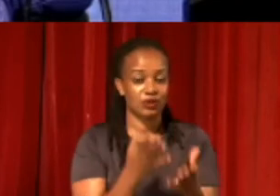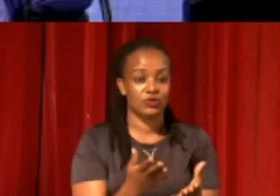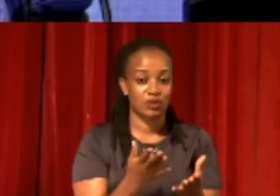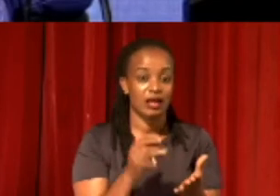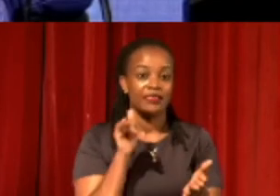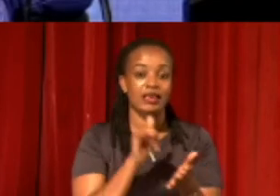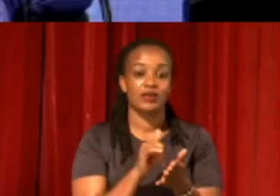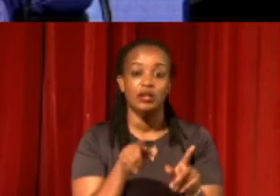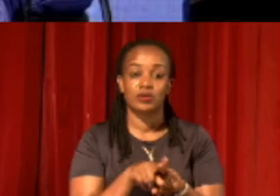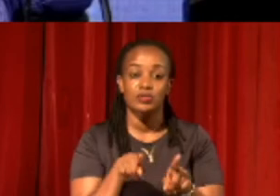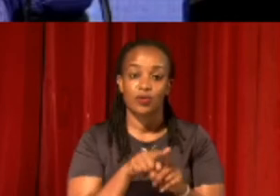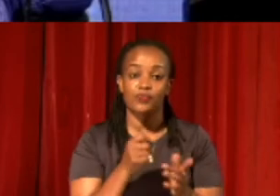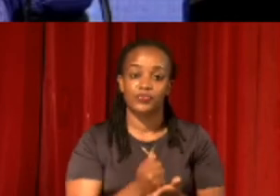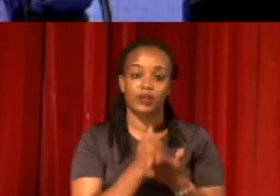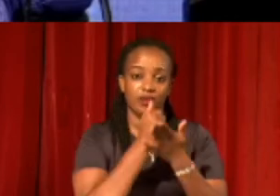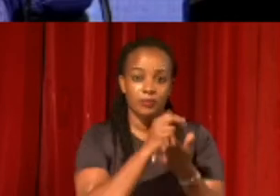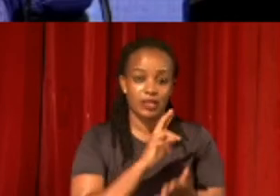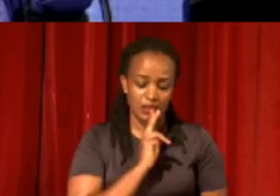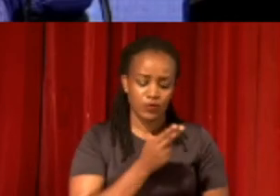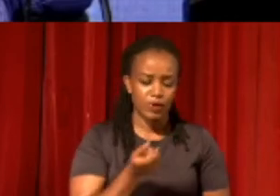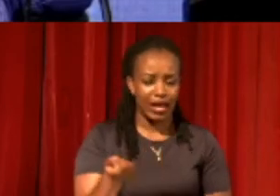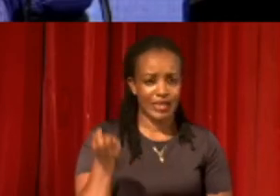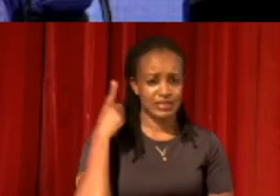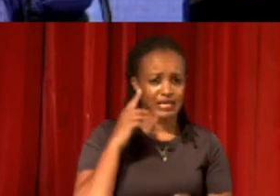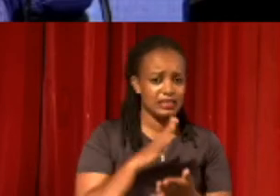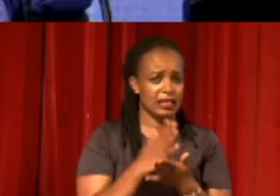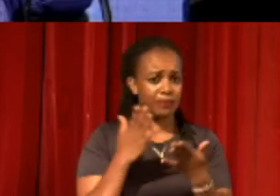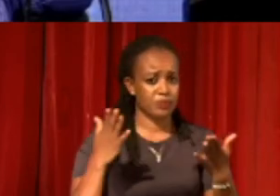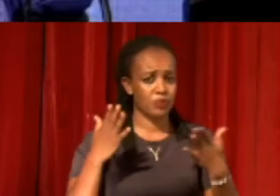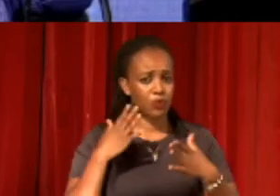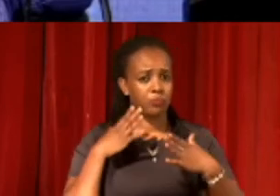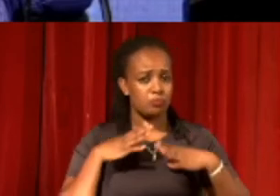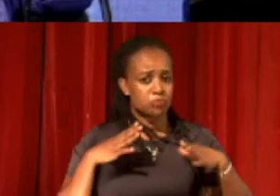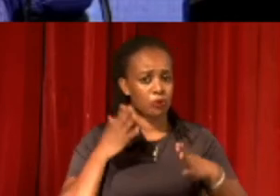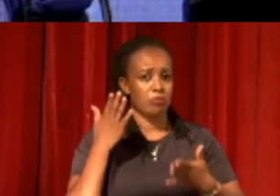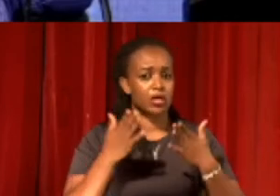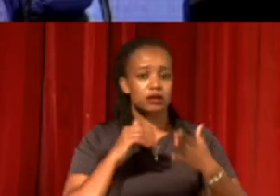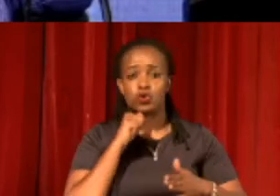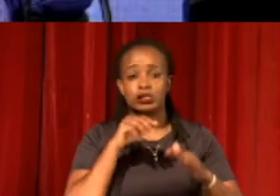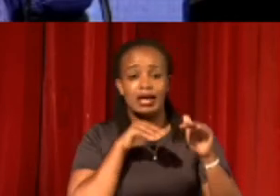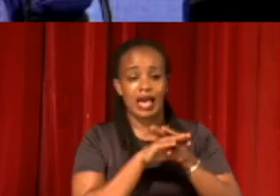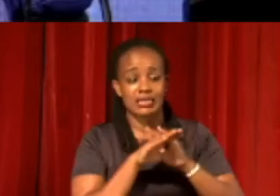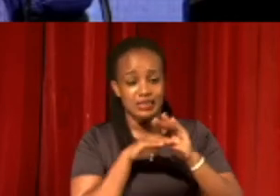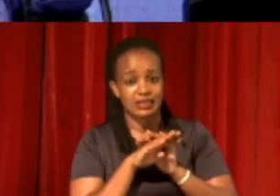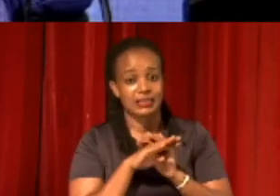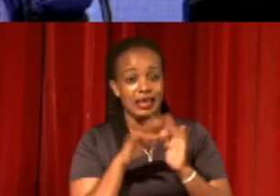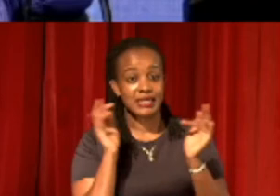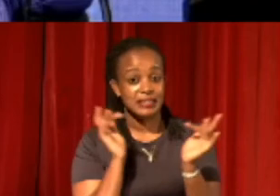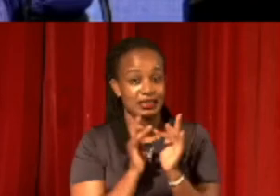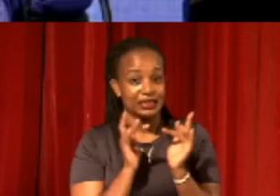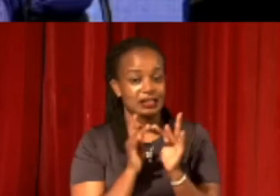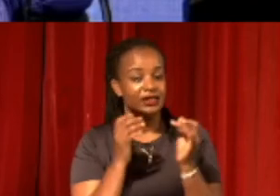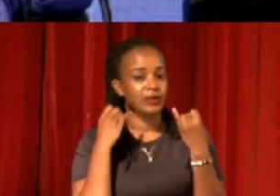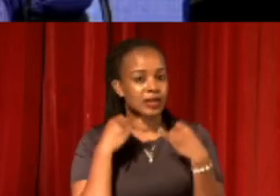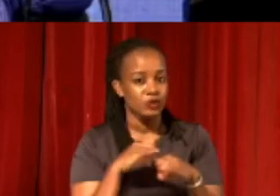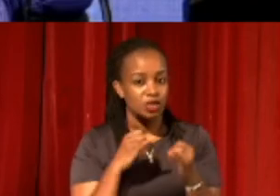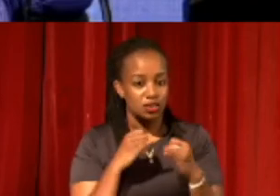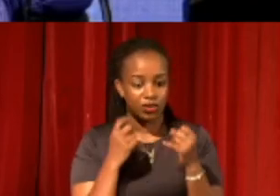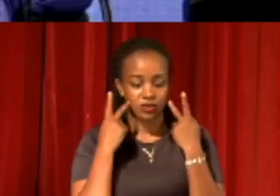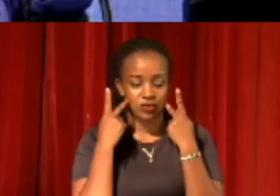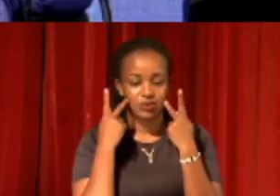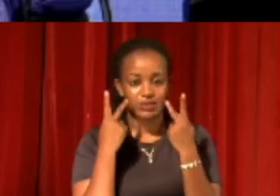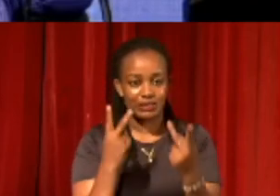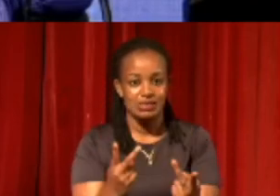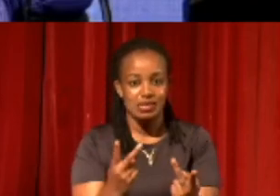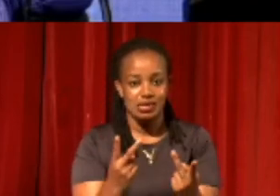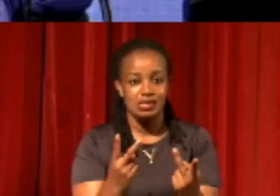help us. Okay. We understand that some people may not be able to access internet. Yes. So we are working on a USSD that should be able to roll out